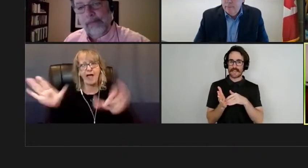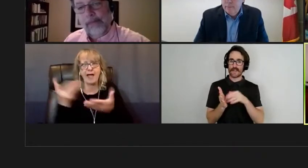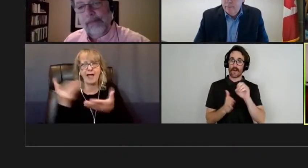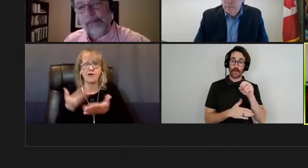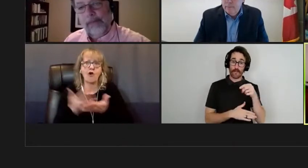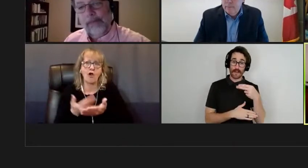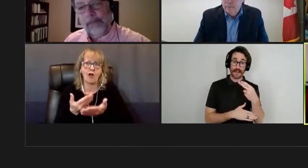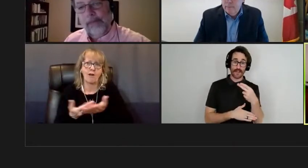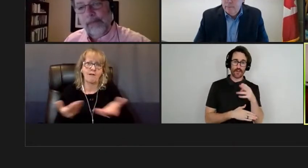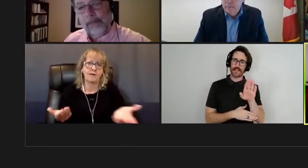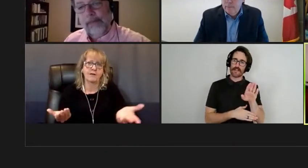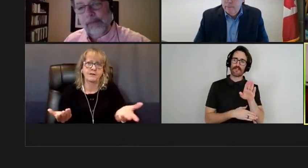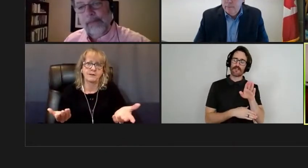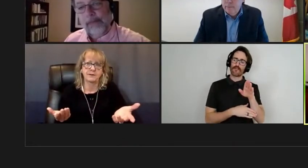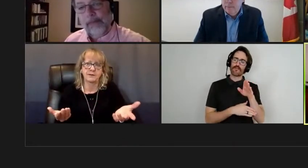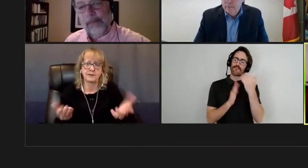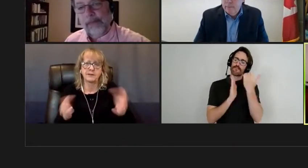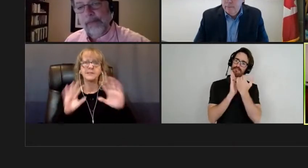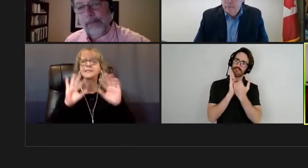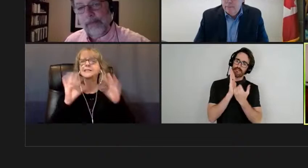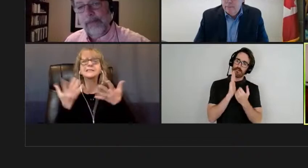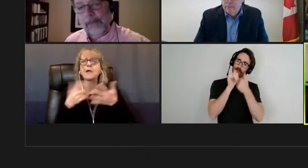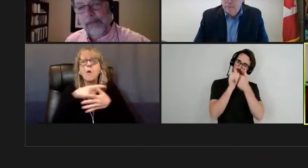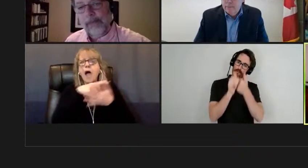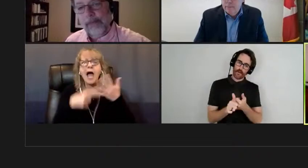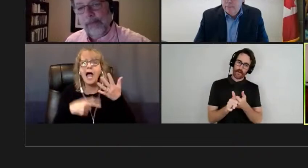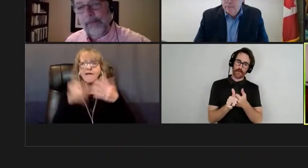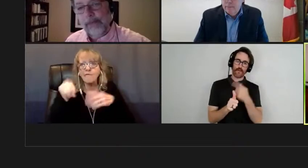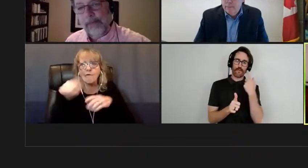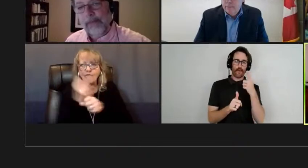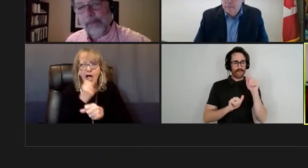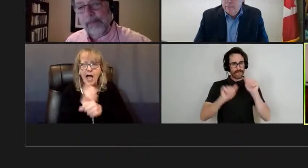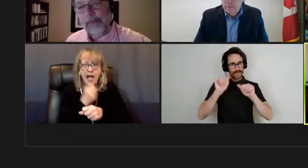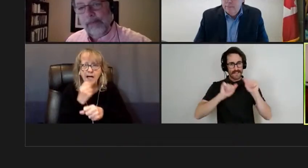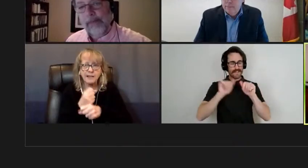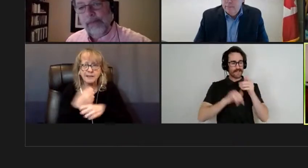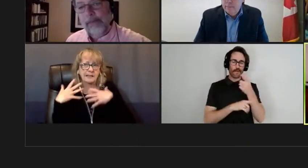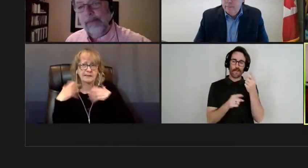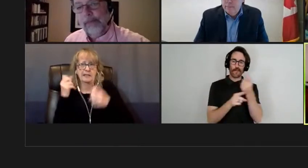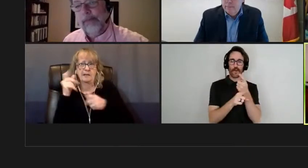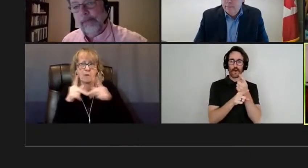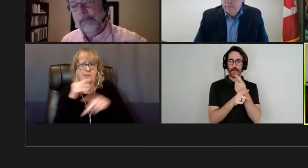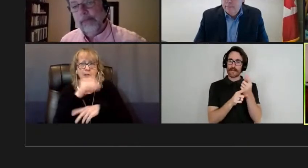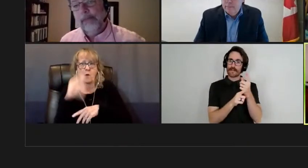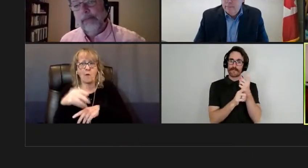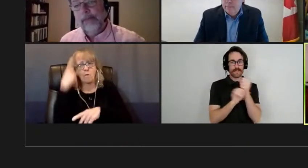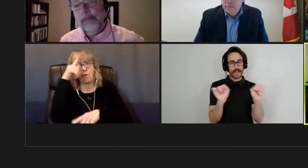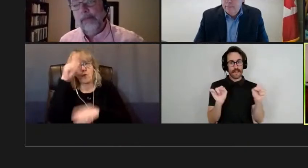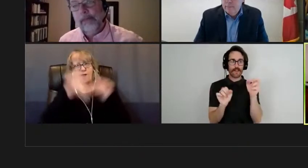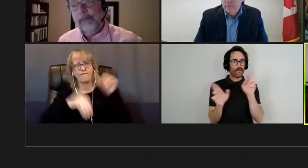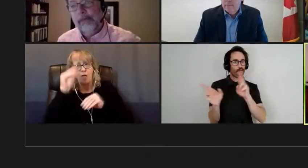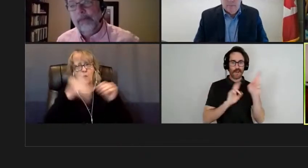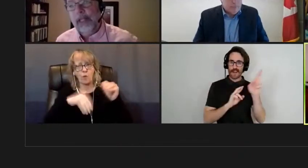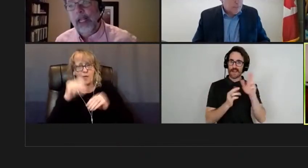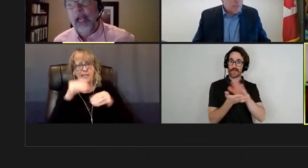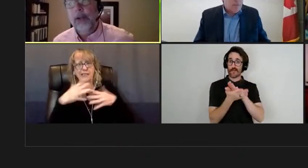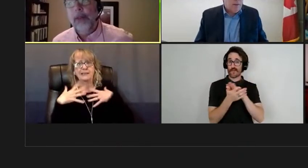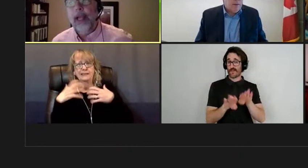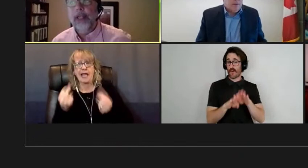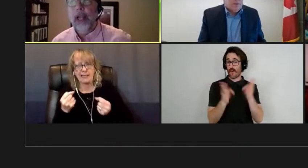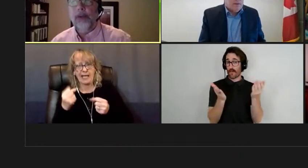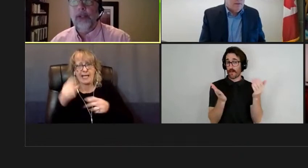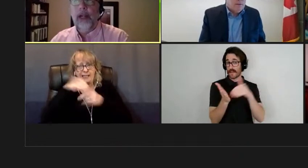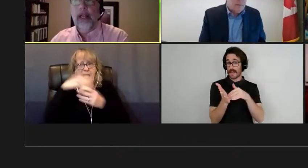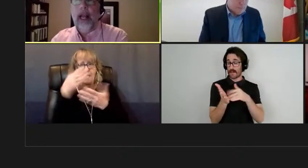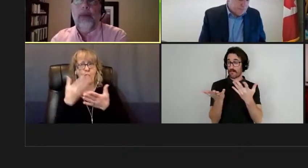be using to assess the safety and readiness for schools to reopen? Yeah, no,